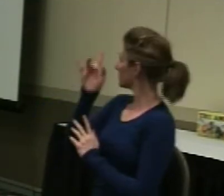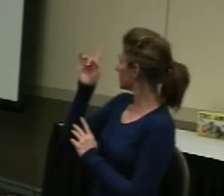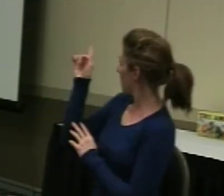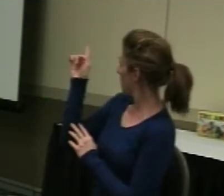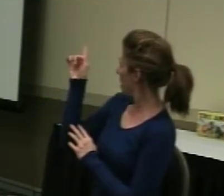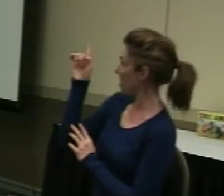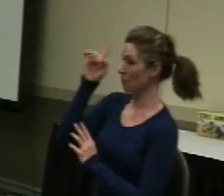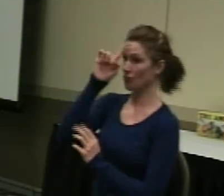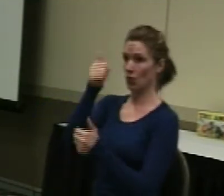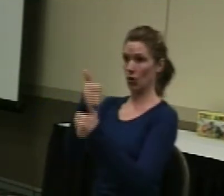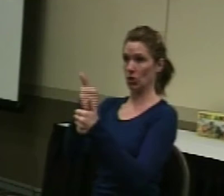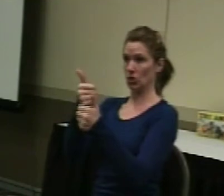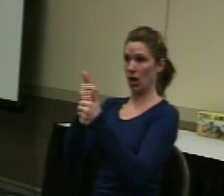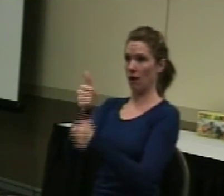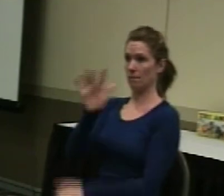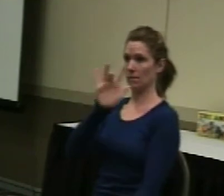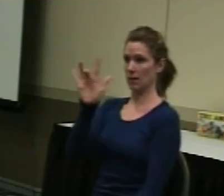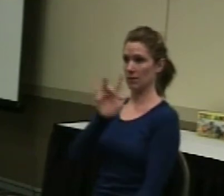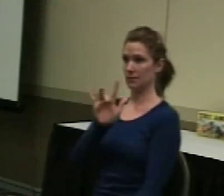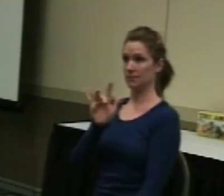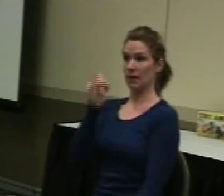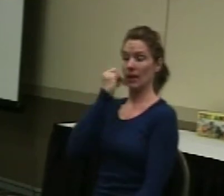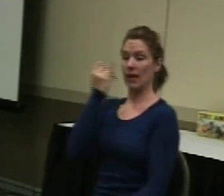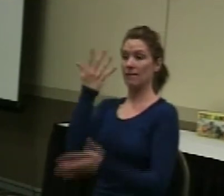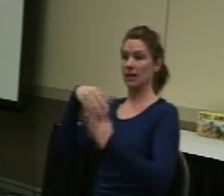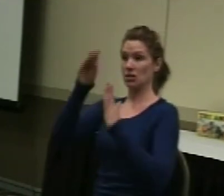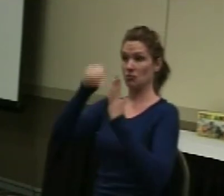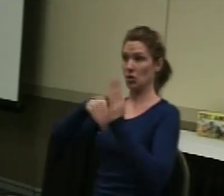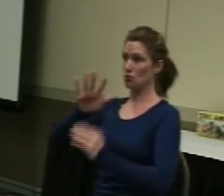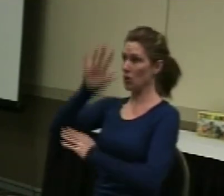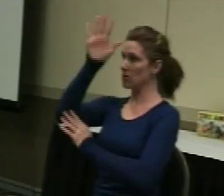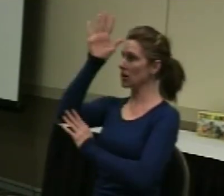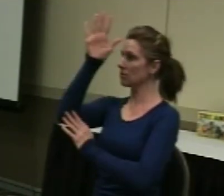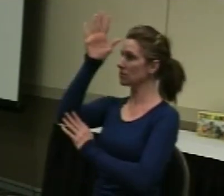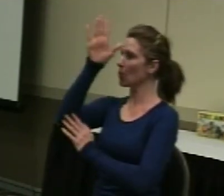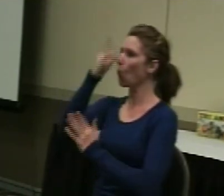yourselves? And raise your hand if you did. What do you think?